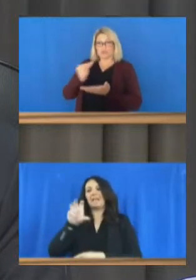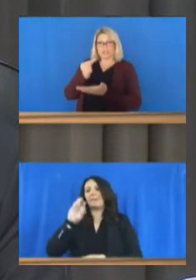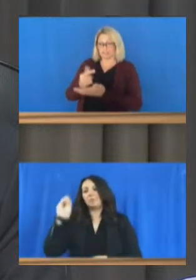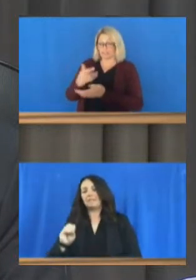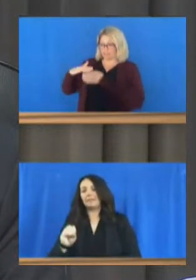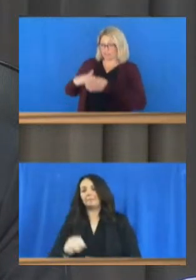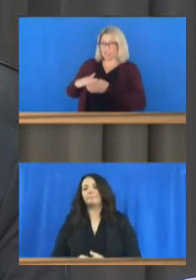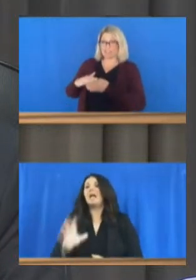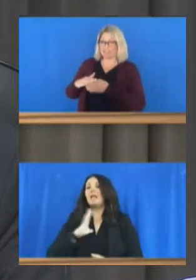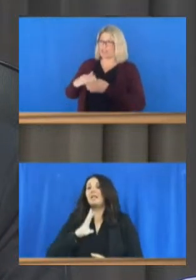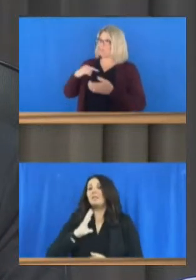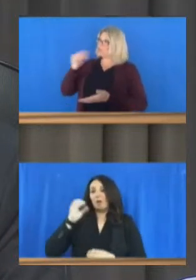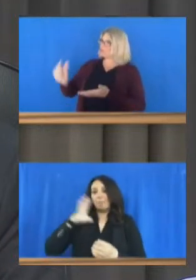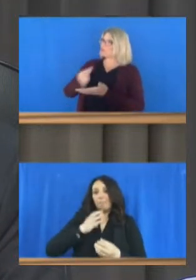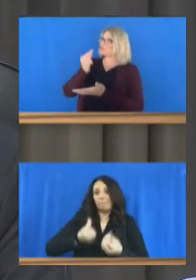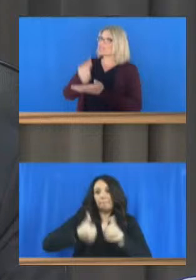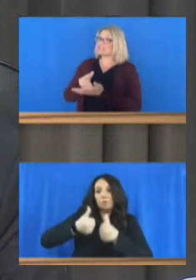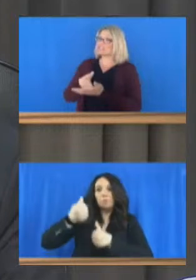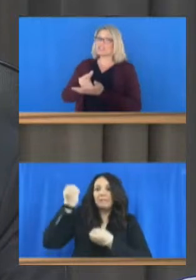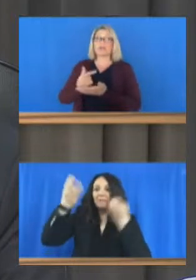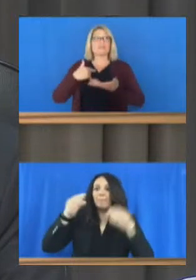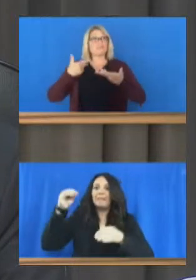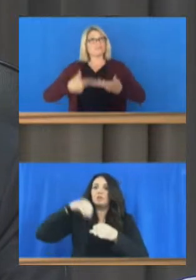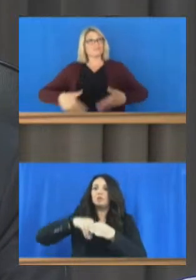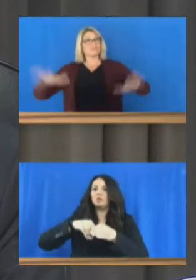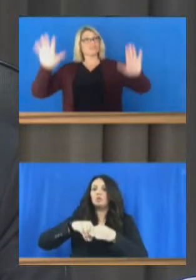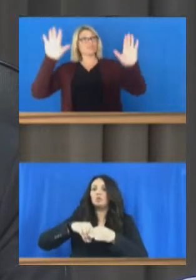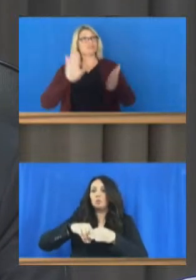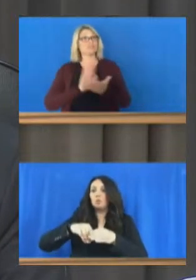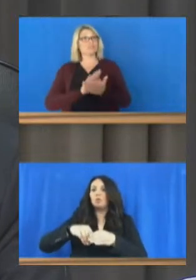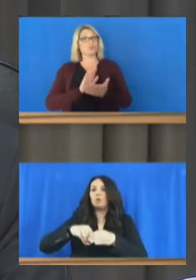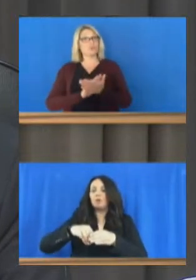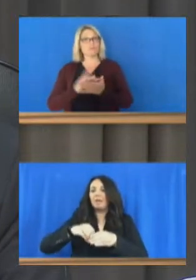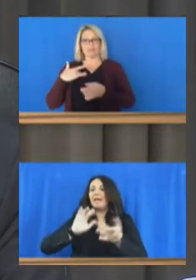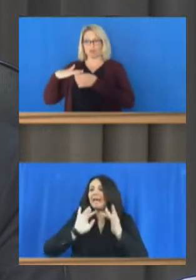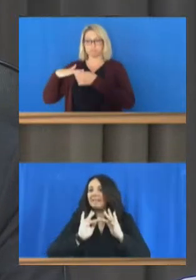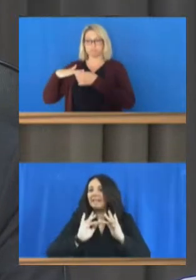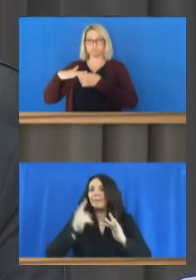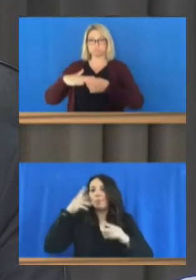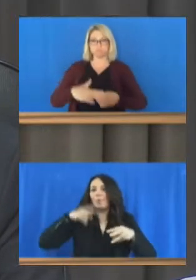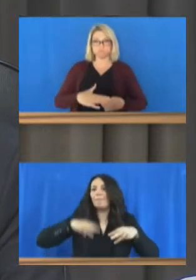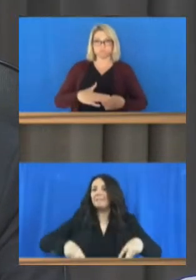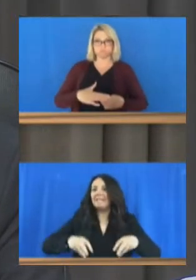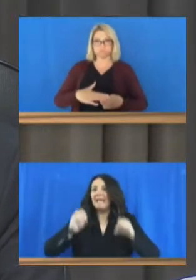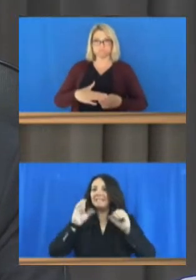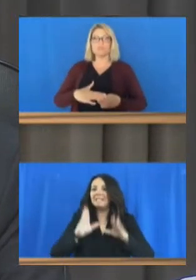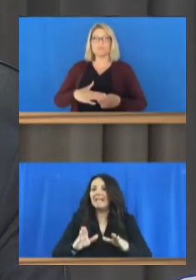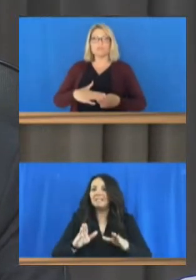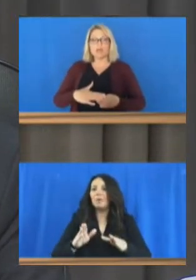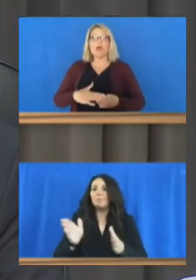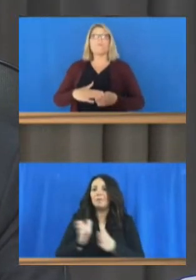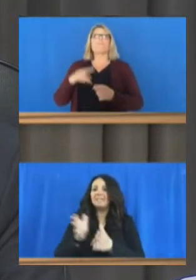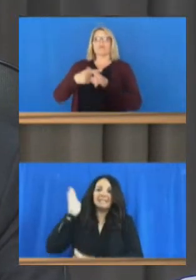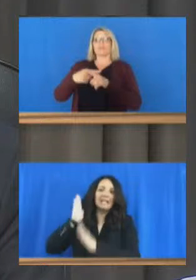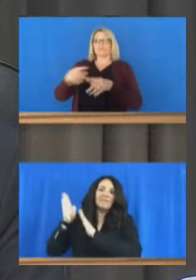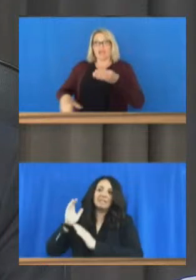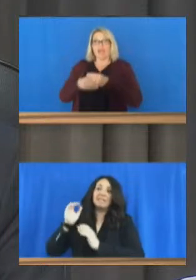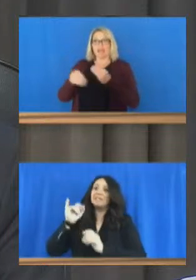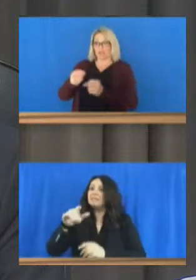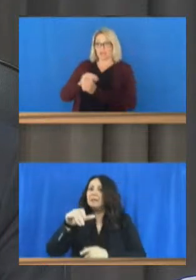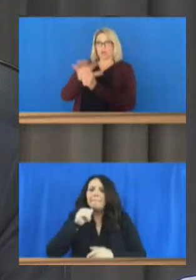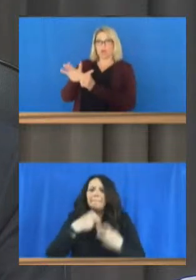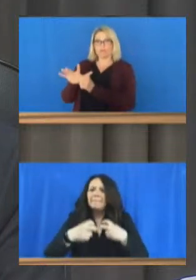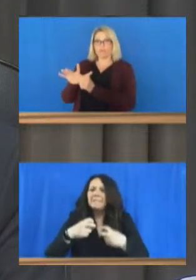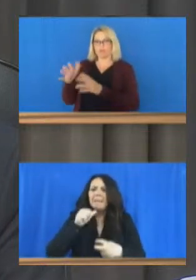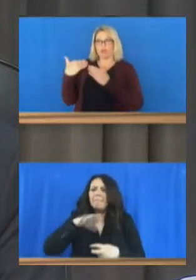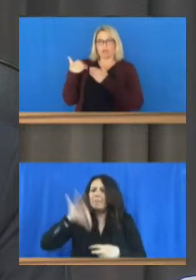had to deal with in a long, long time in terms of the disruption, the stress, and the fear. And for all the teachers and the families who support those students,